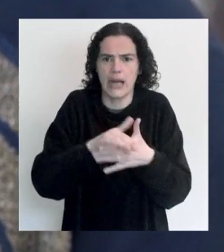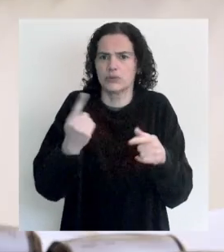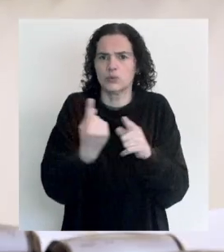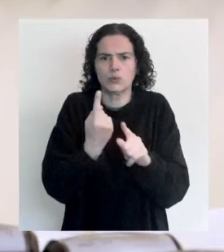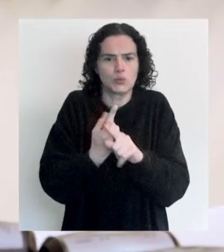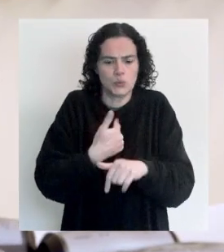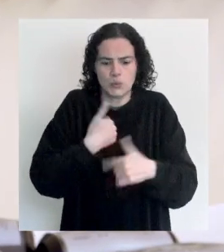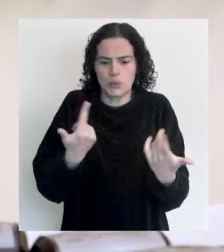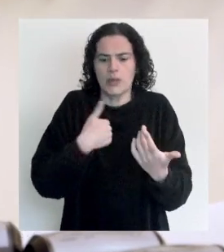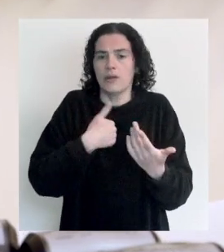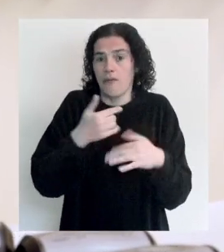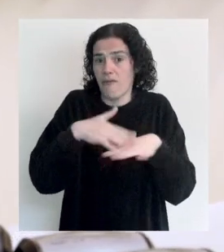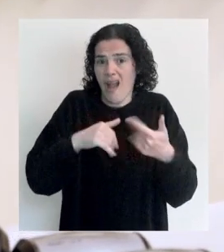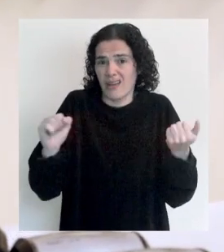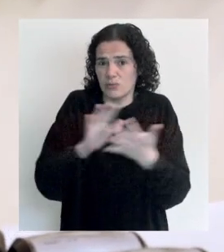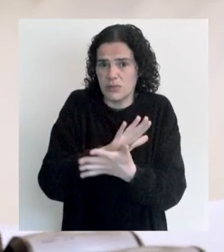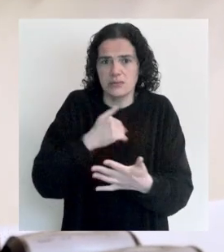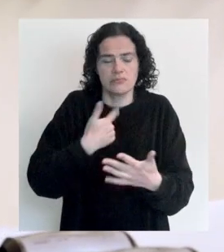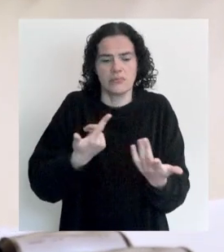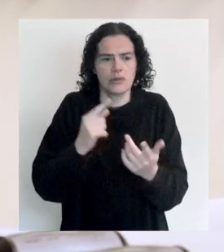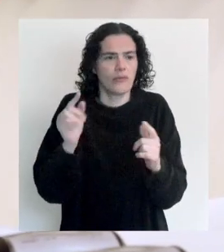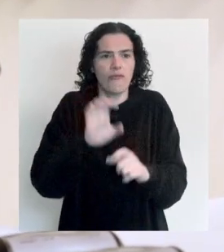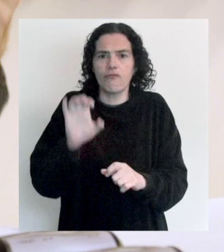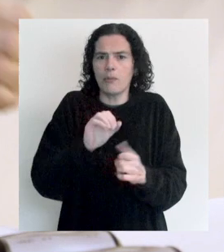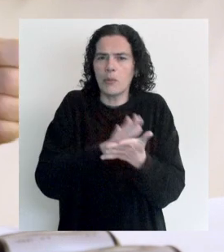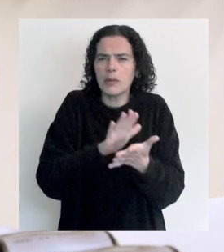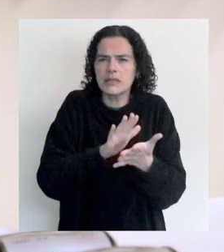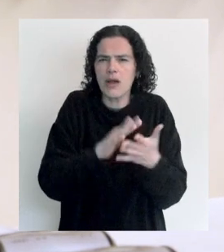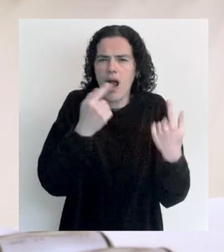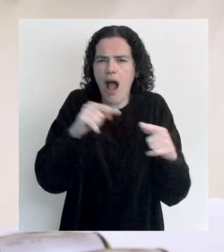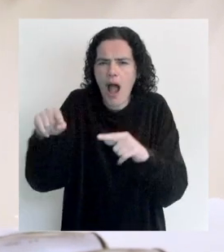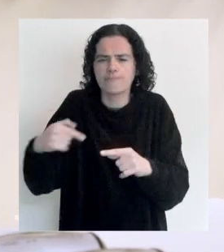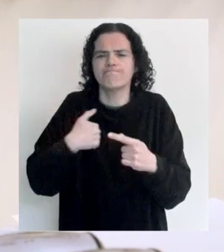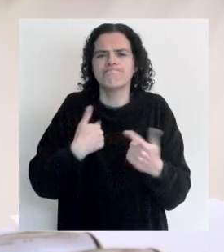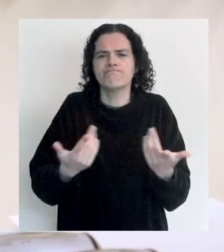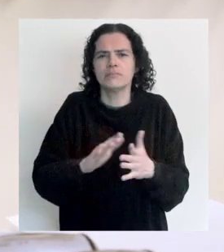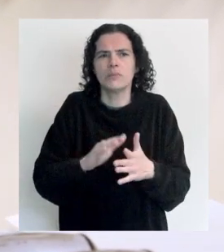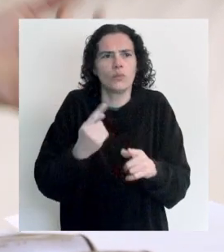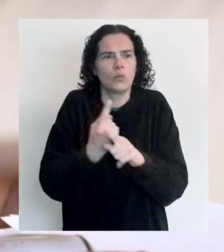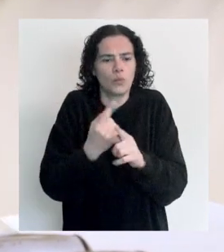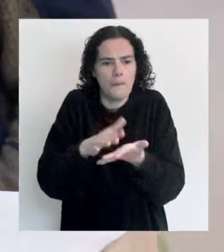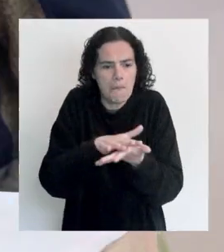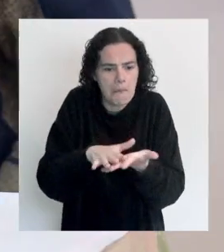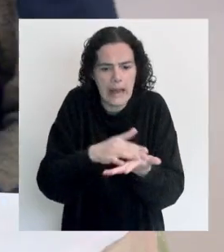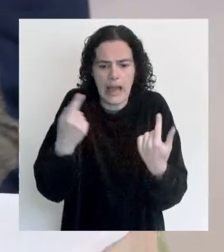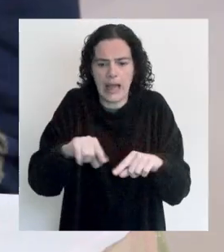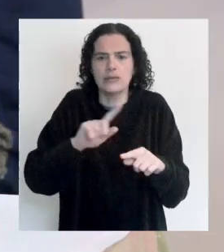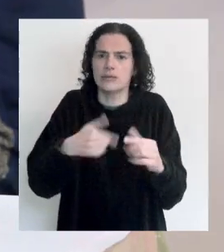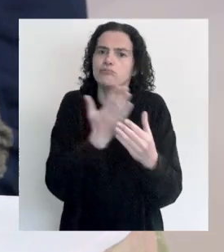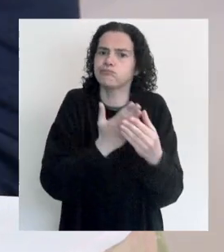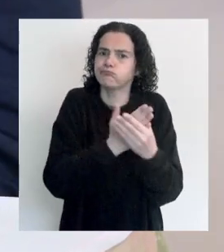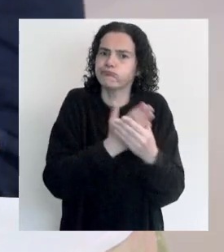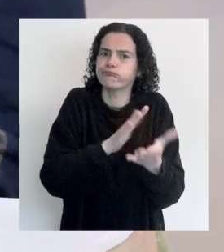do, things I would do on social media, just any form of publication, any kind of instances where the work